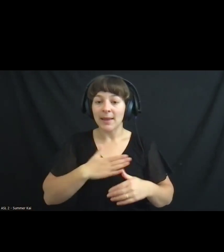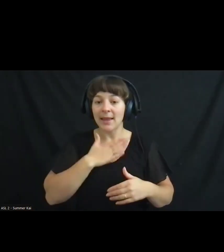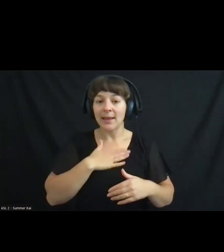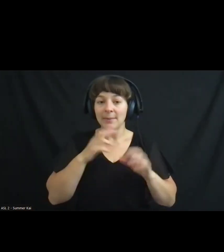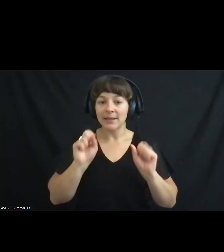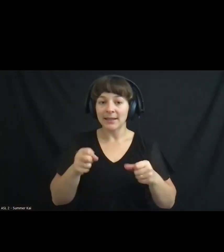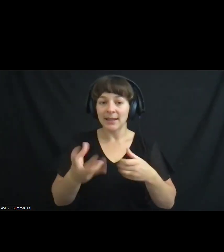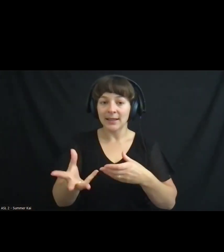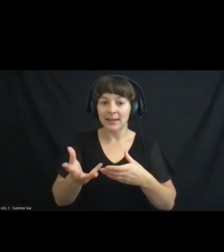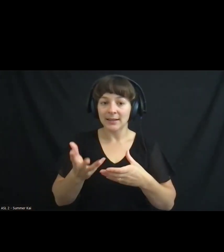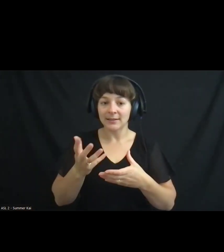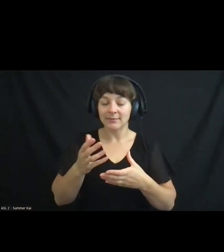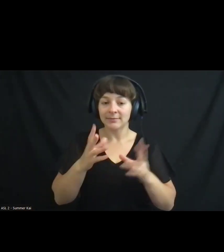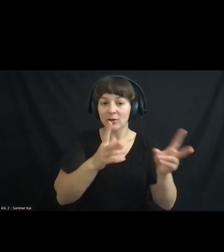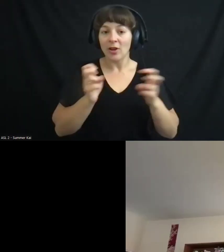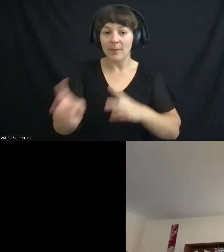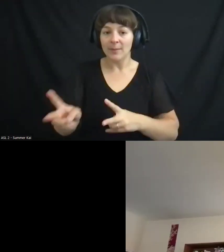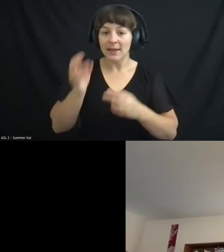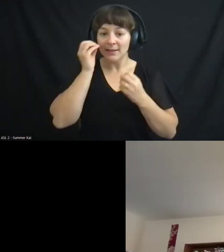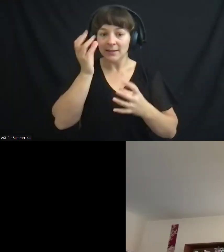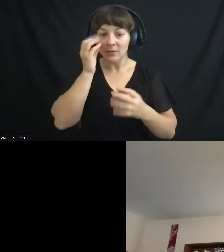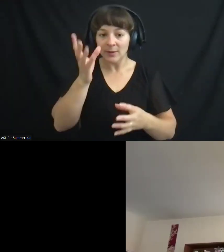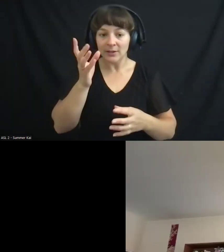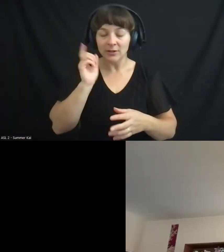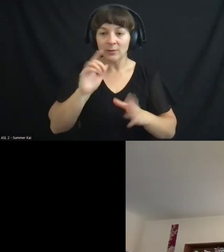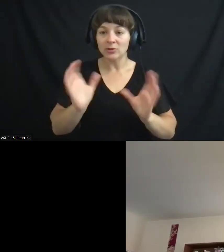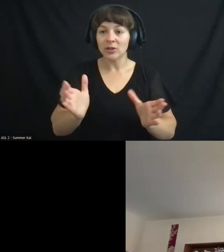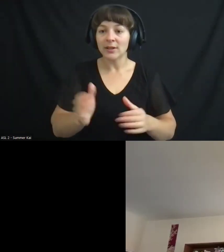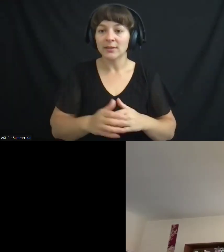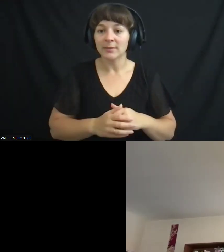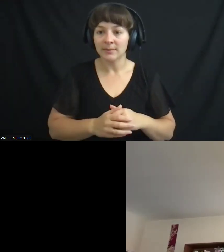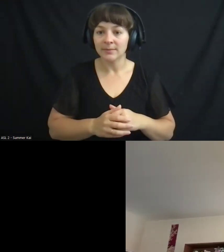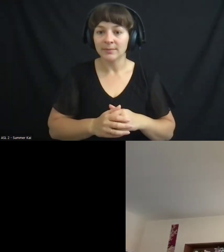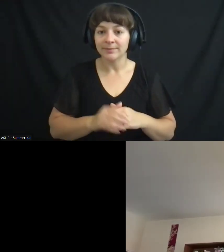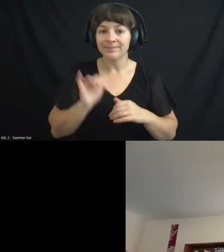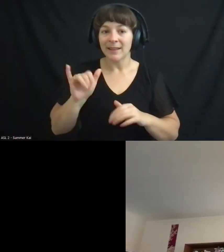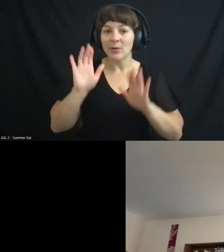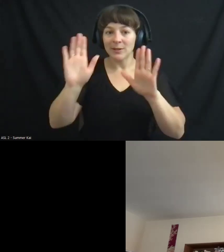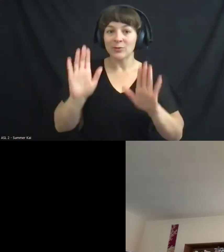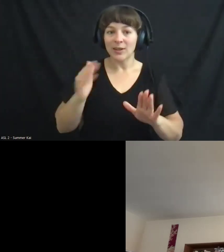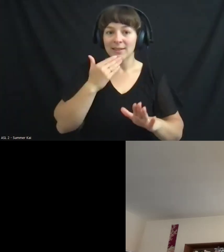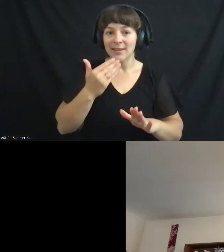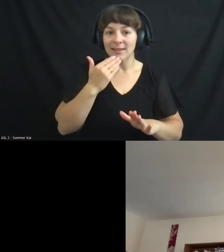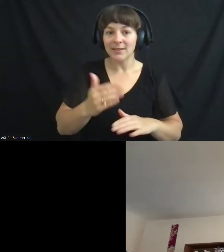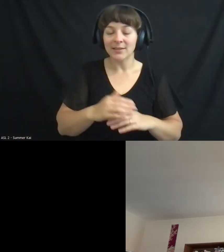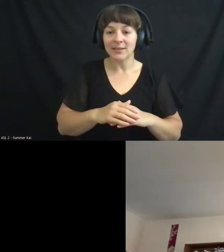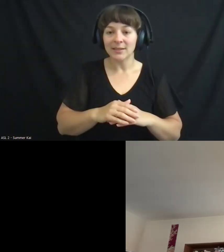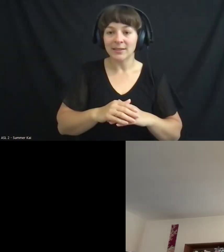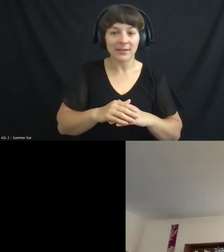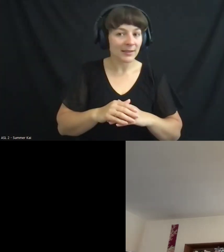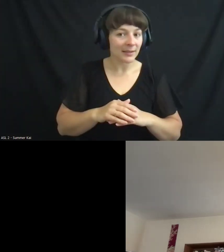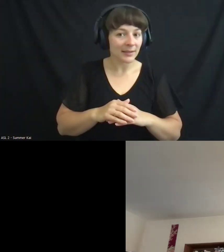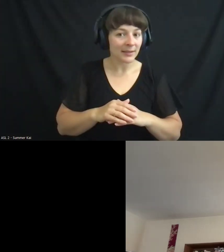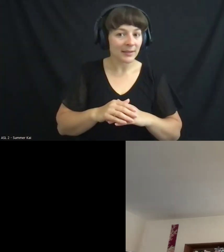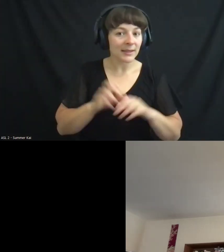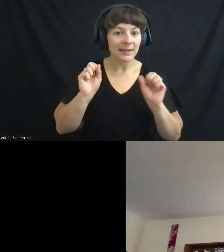to copy and paste some of the information into the chat as well. That would be wonderful. Thank you. Yes, Adina, if you could go